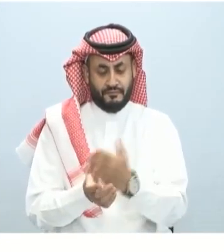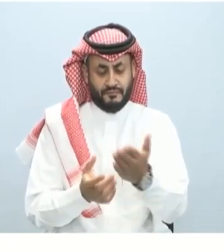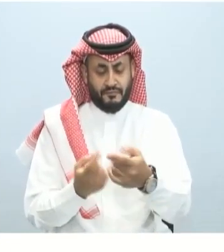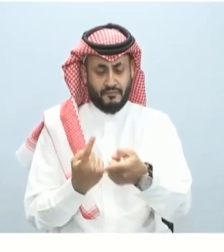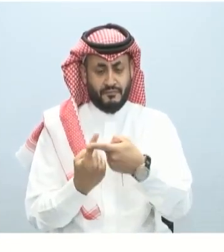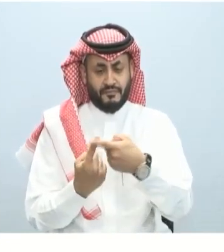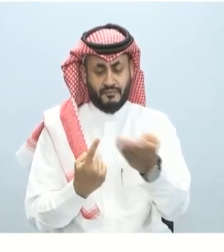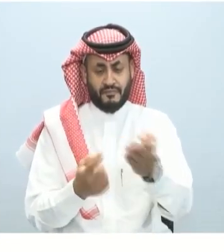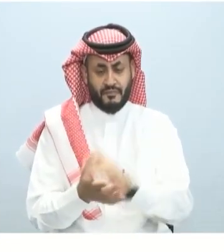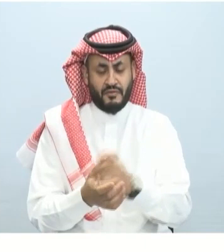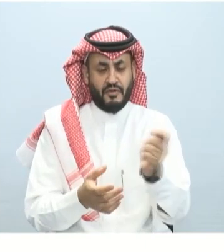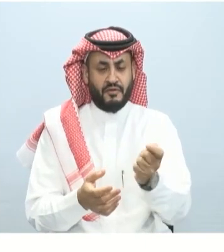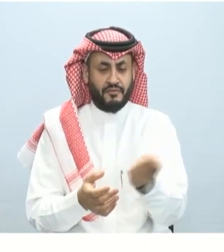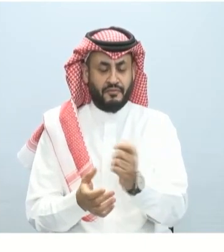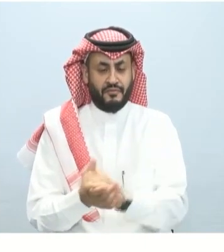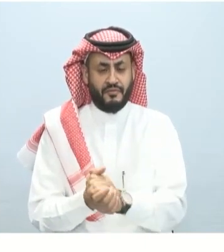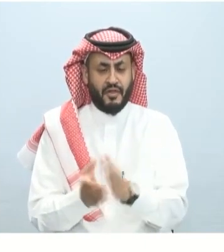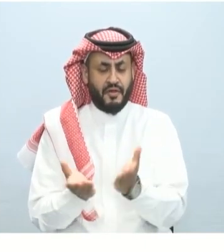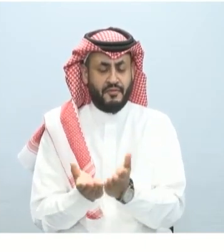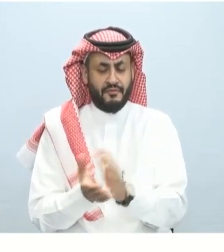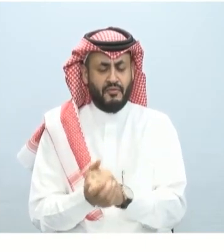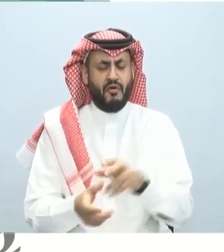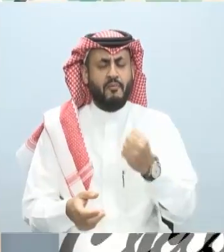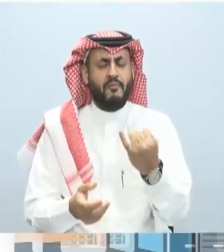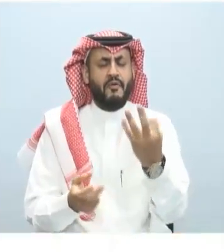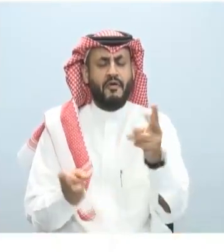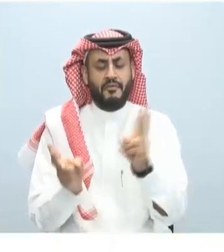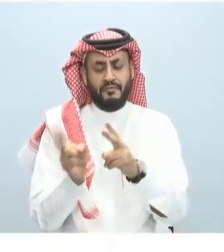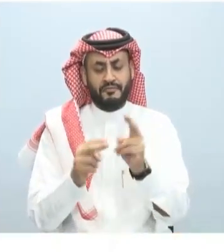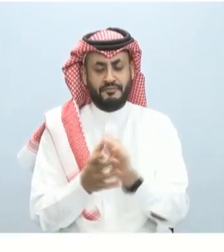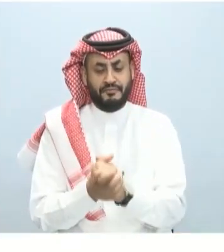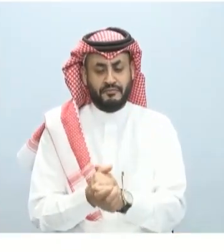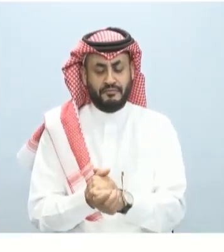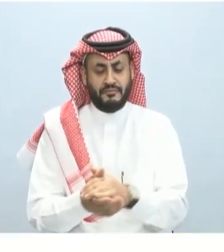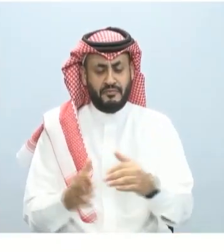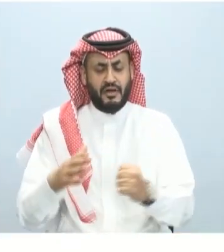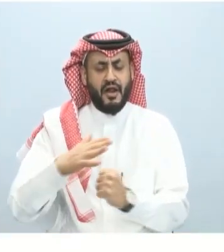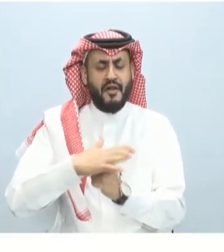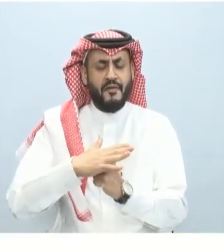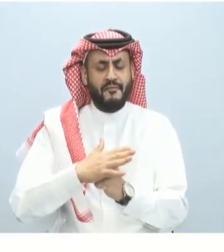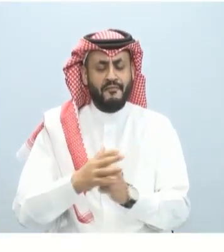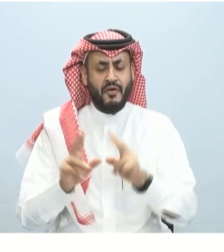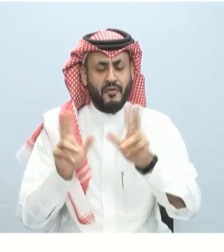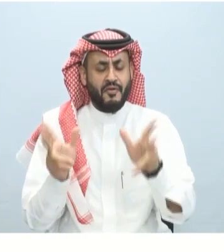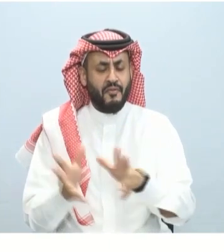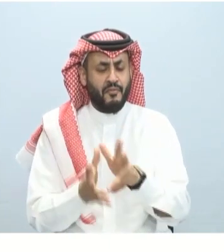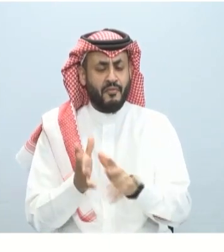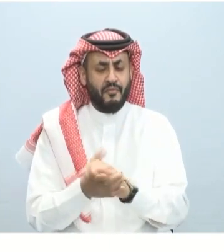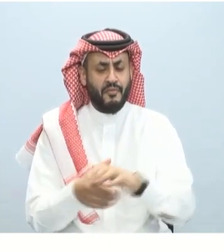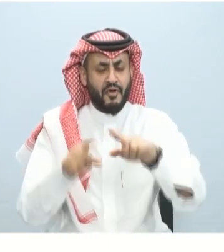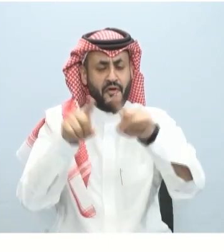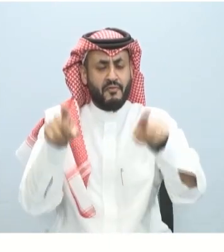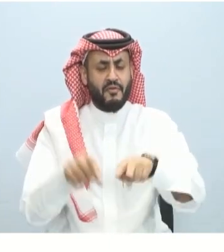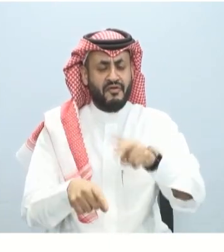with the writing class. We had a lot to discuss. Now the basic idea that we had was about movie